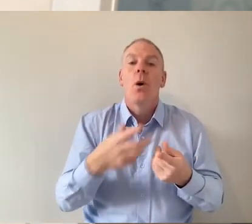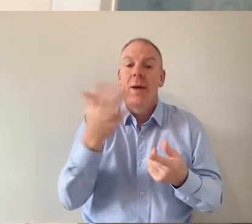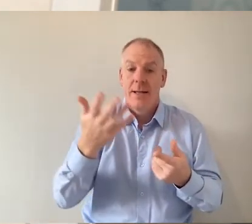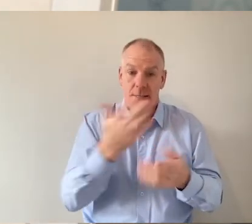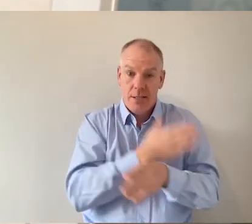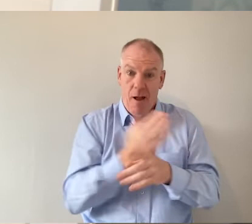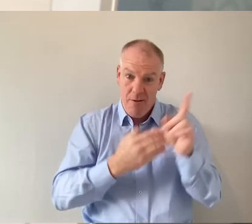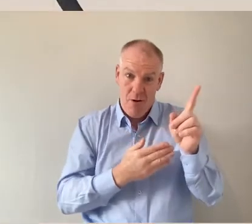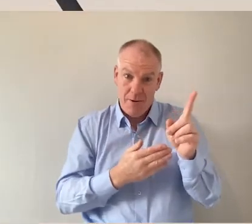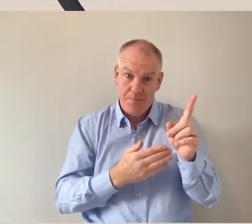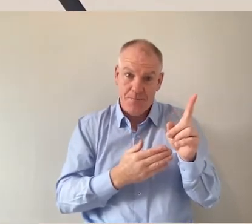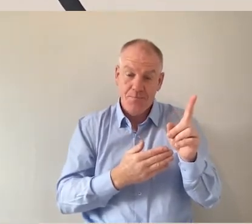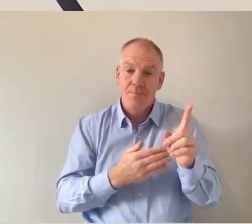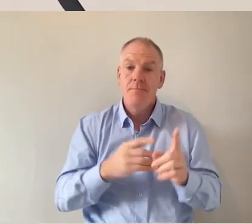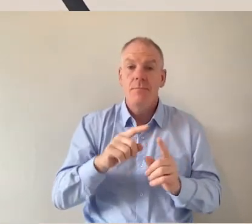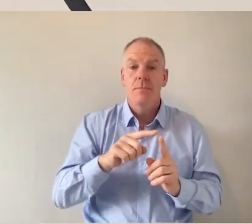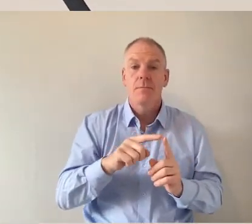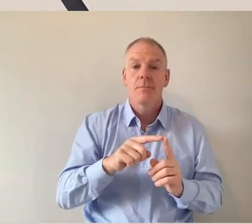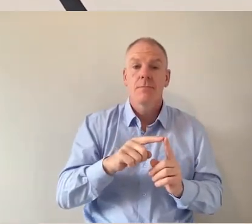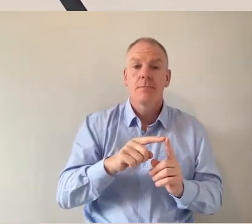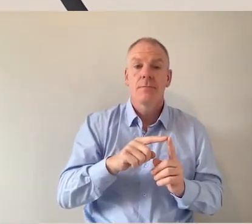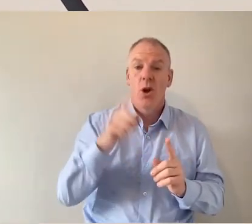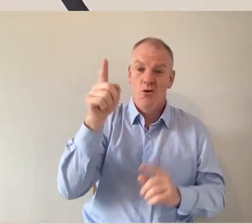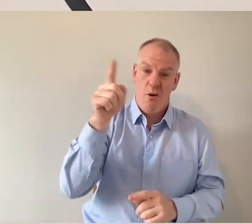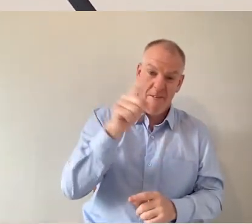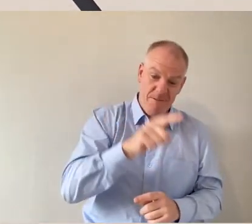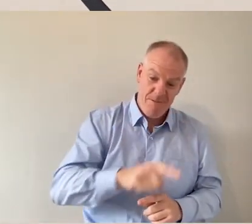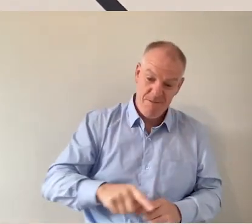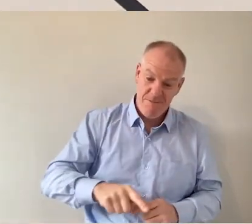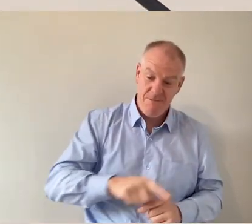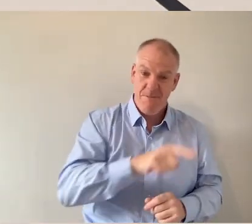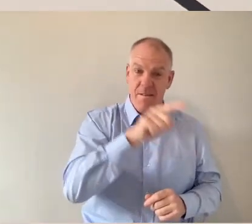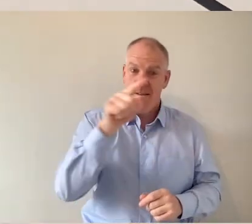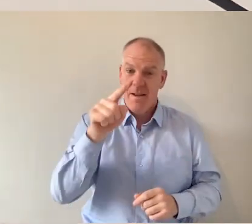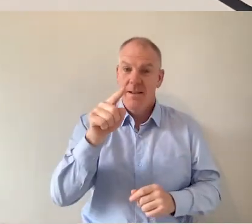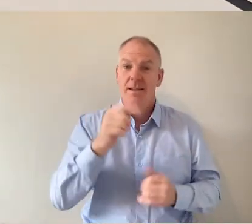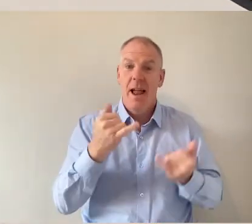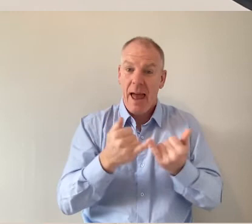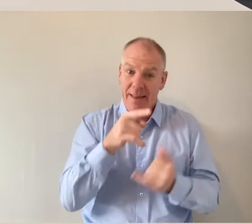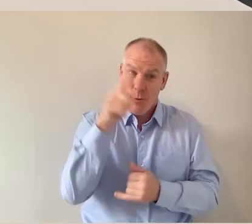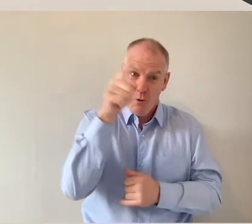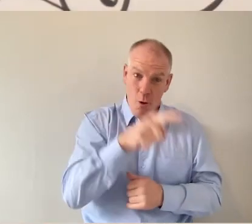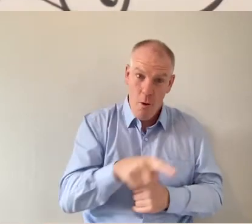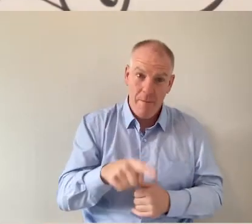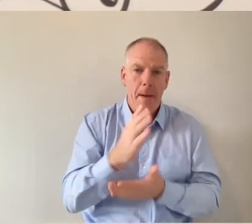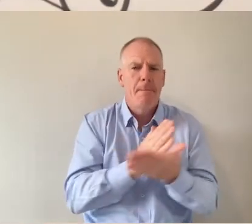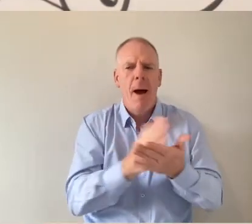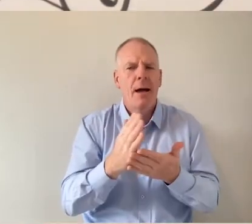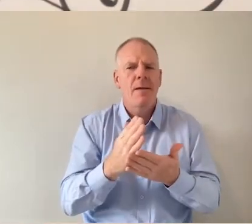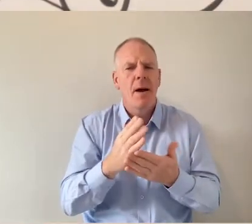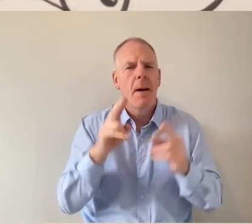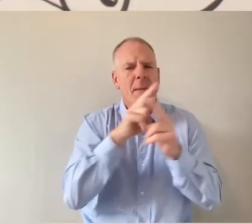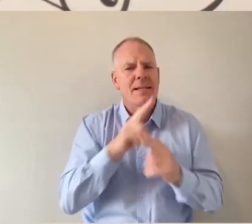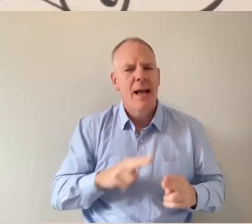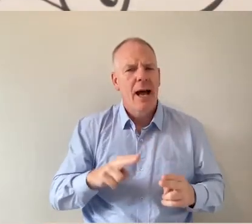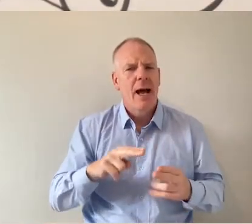going to start up here. We're going to draw a curved line that comes down like this. So a bit of a curved line. Okay, and